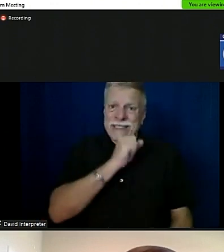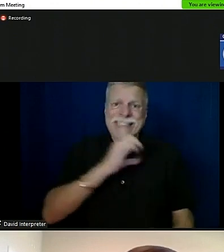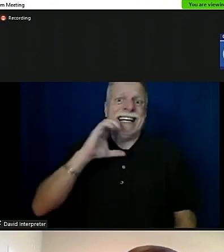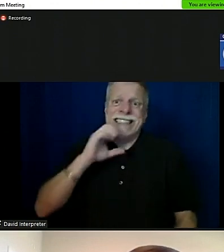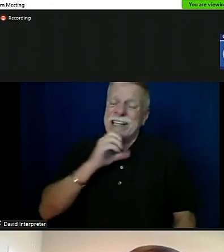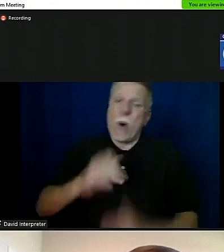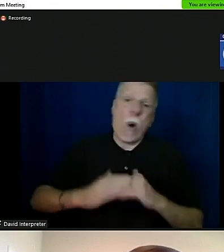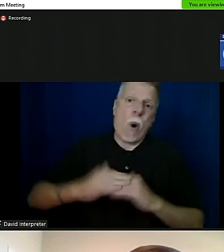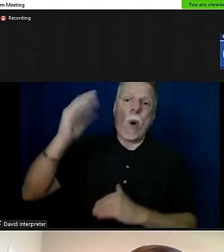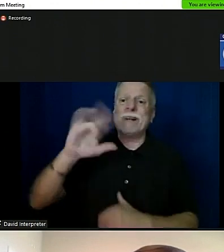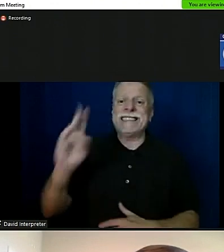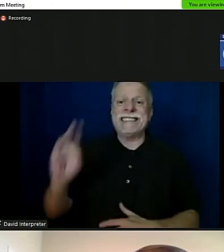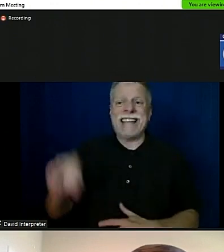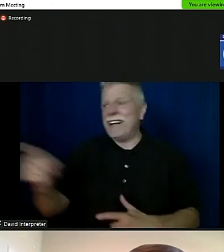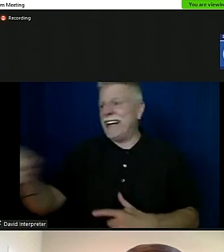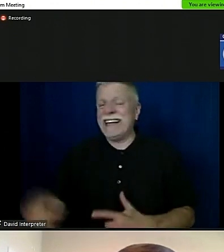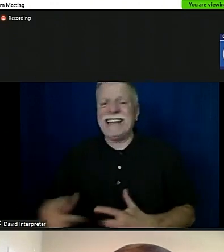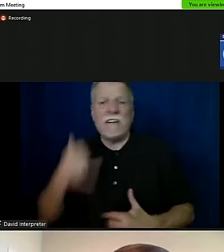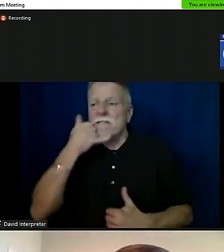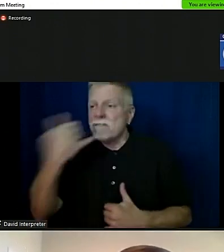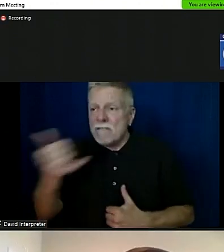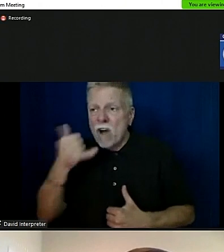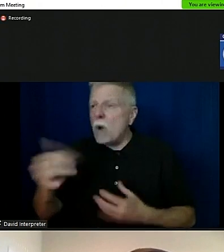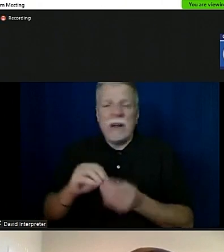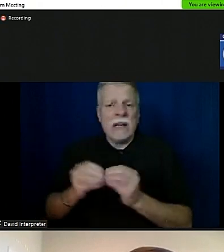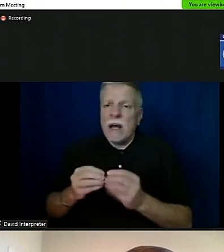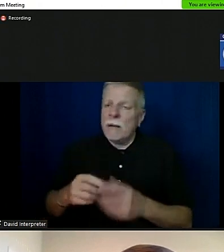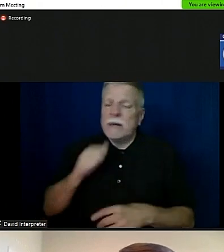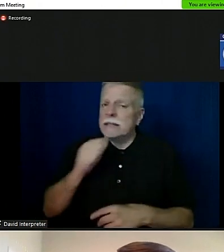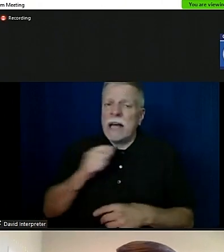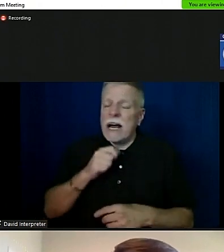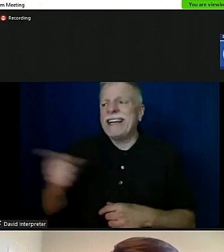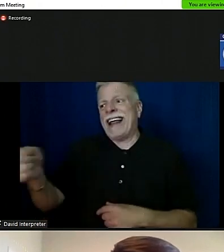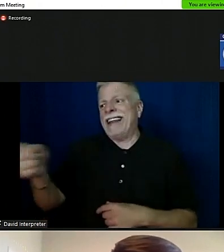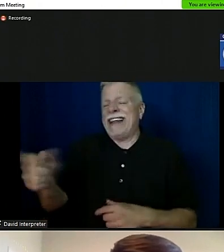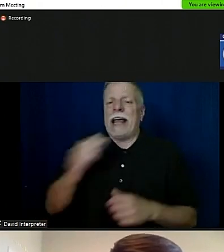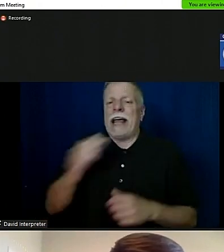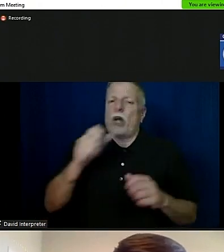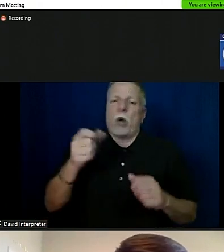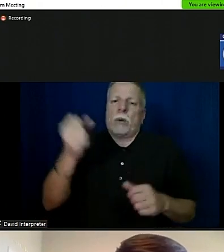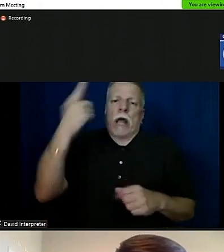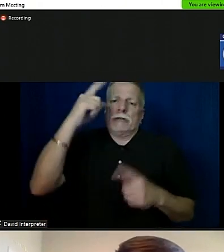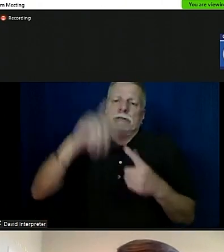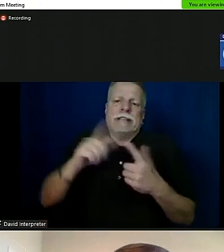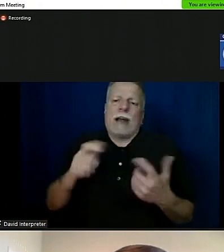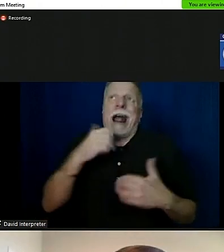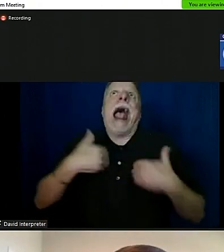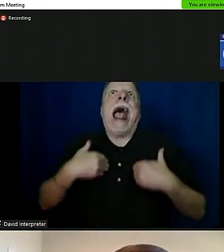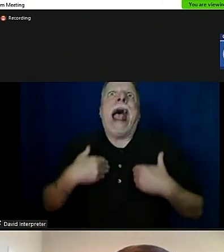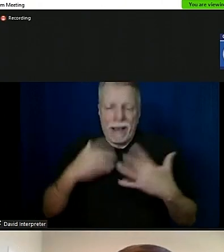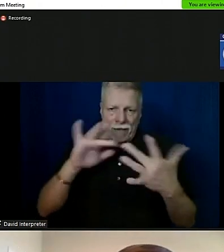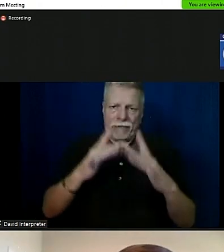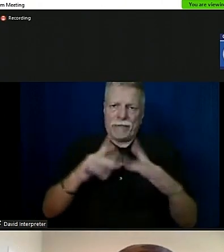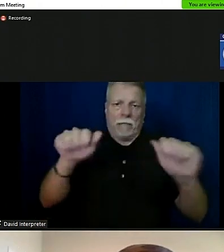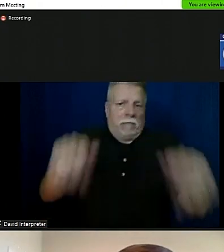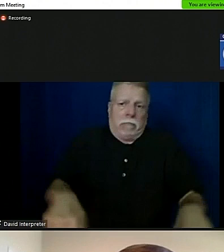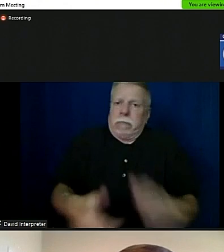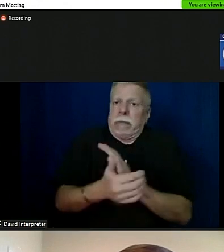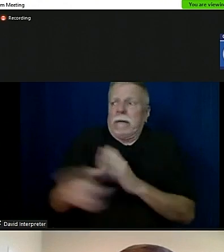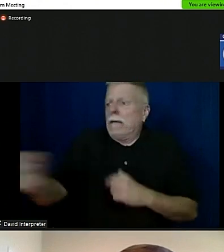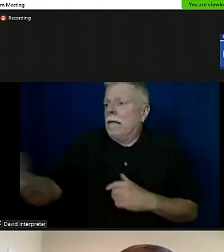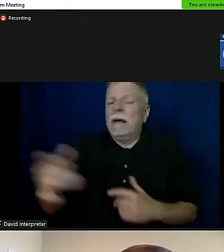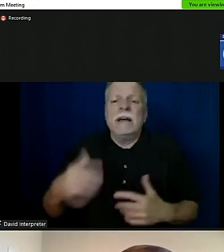were swamped. Nobody had the phone line capacity. They don't have internet capabilities. And there's a lot of them that are still kind of spinning or